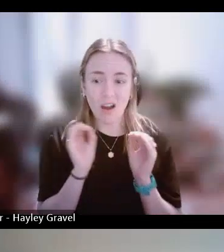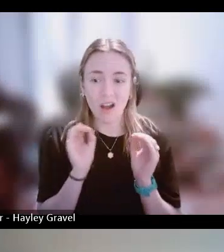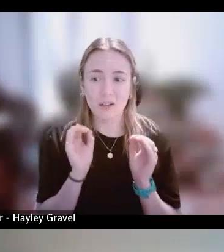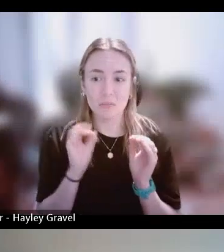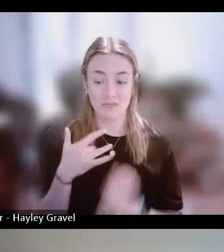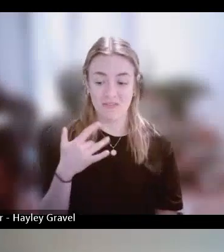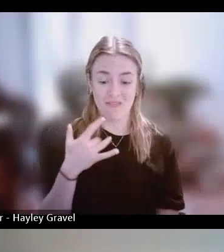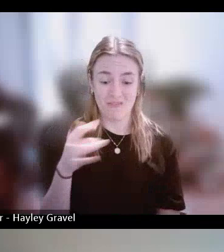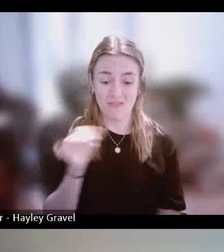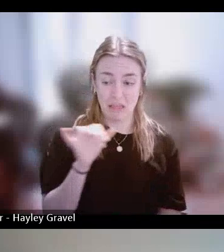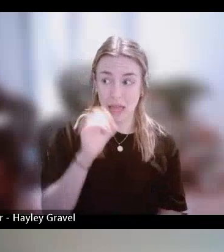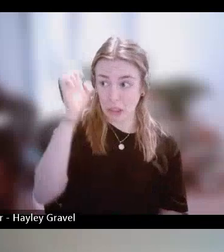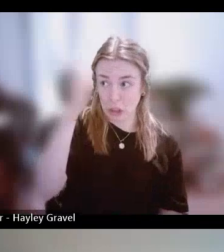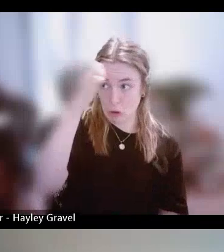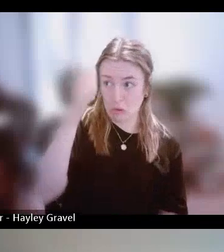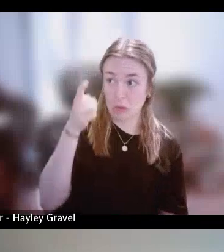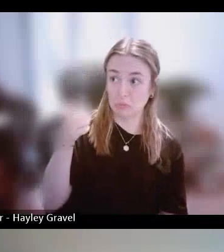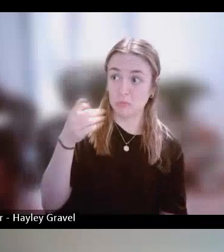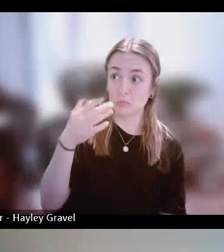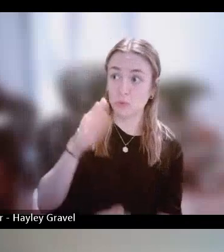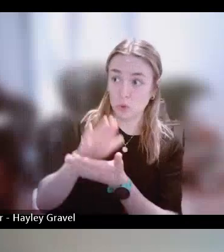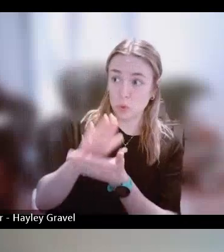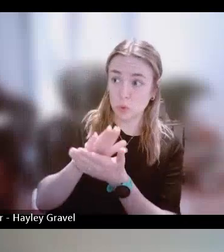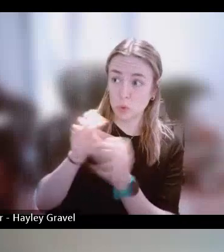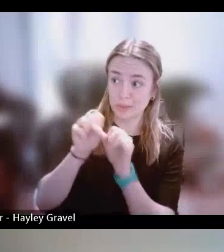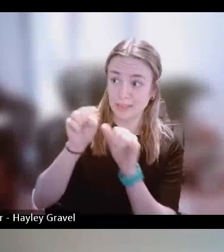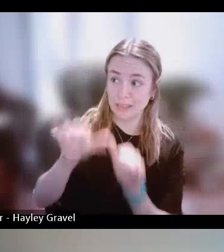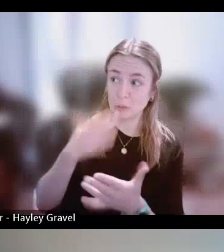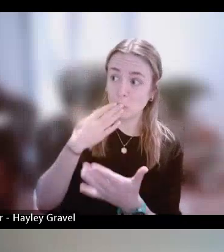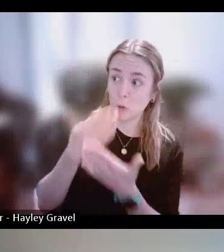great resource for us, just given the